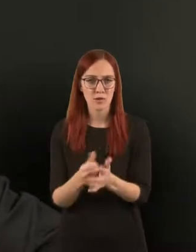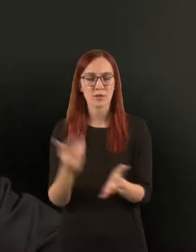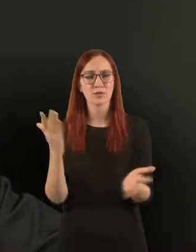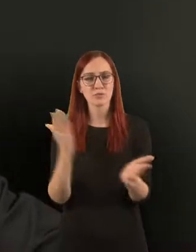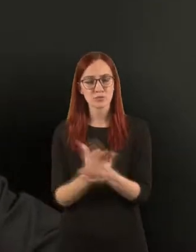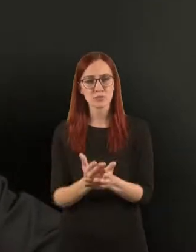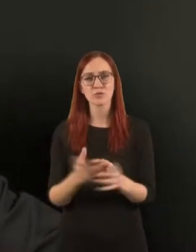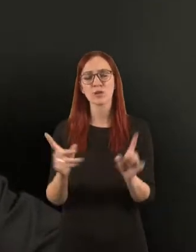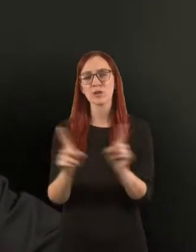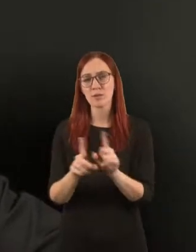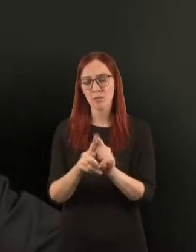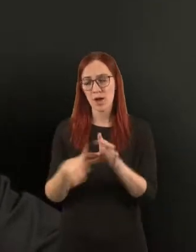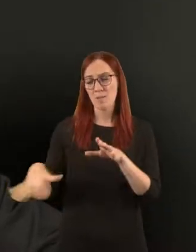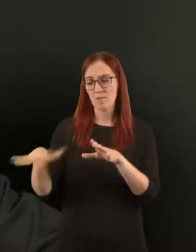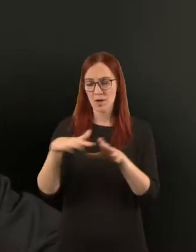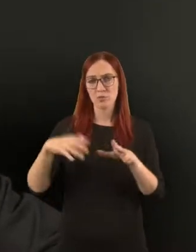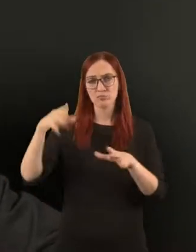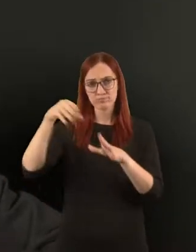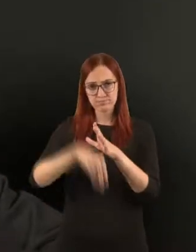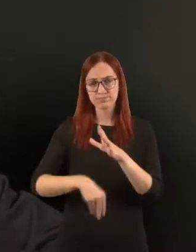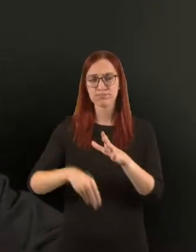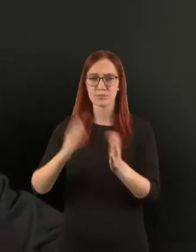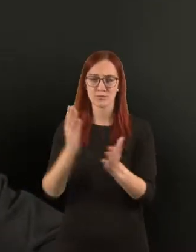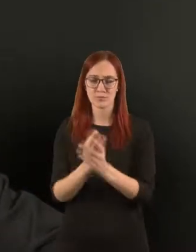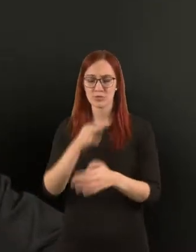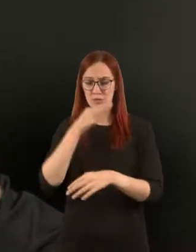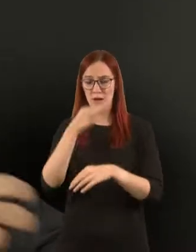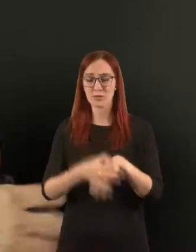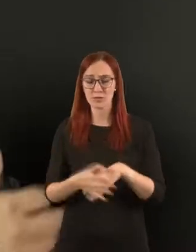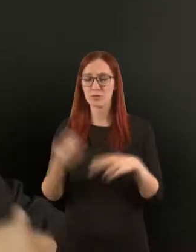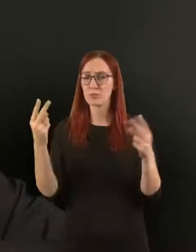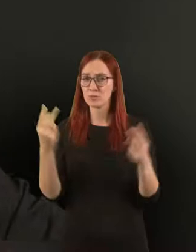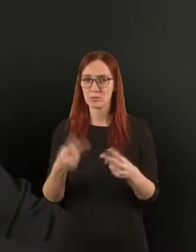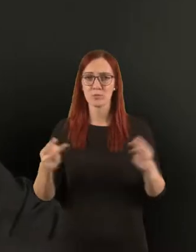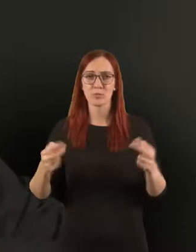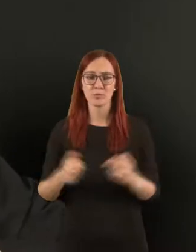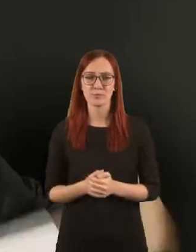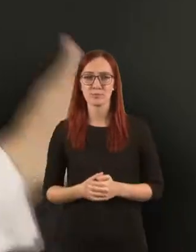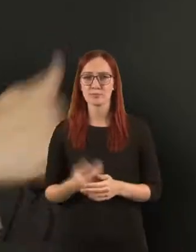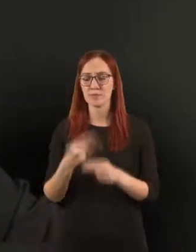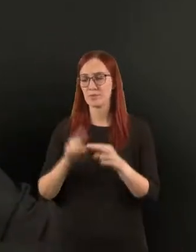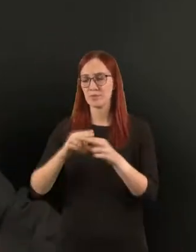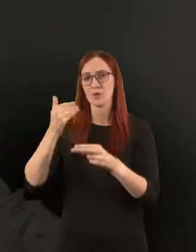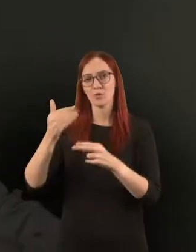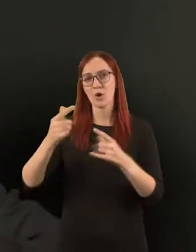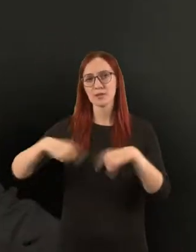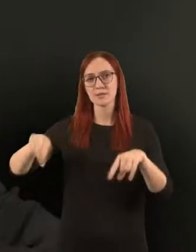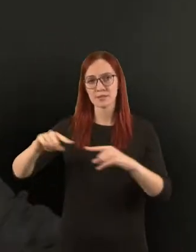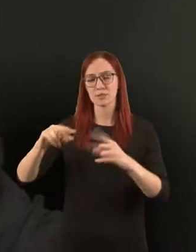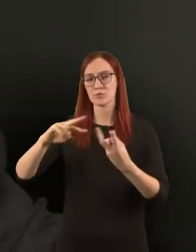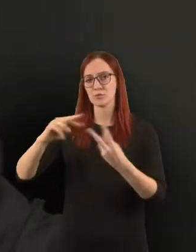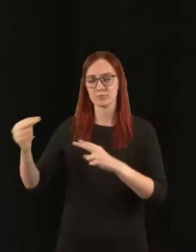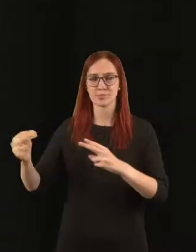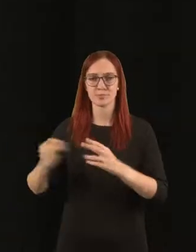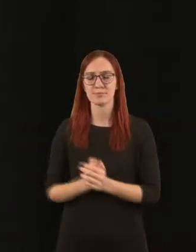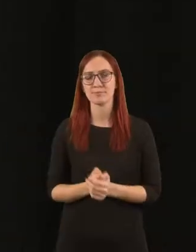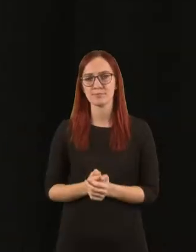the transformation of the sector. And that will be the next step with you. Thank you.